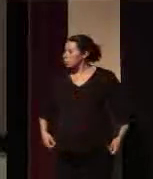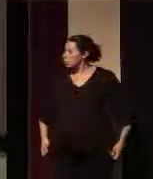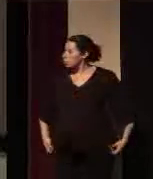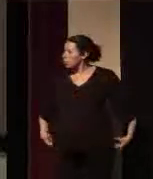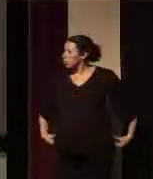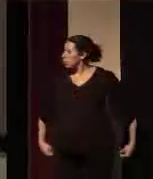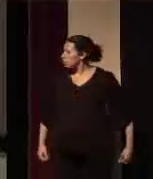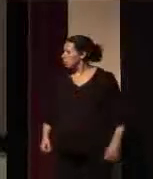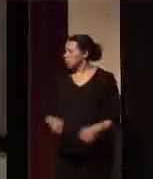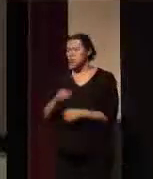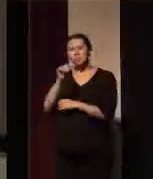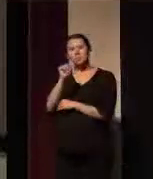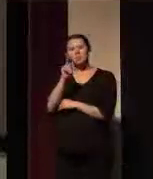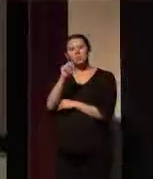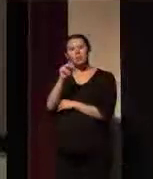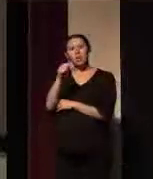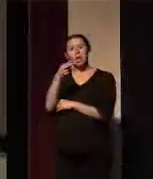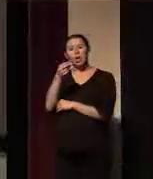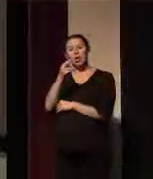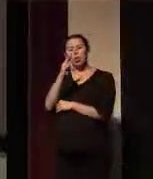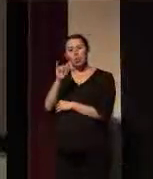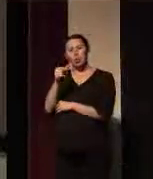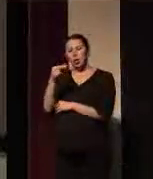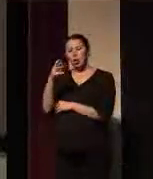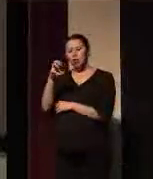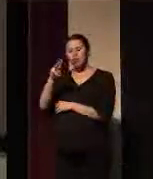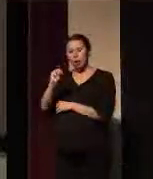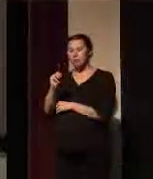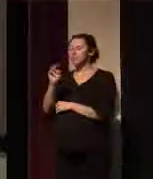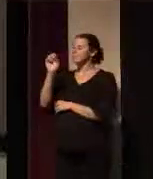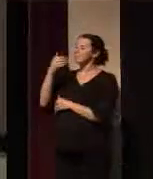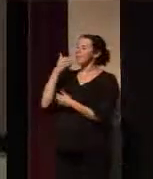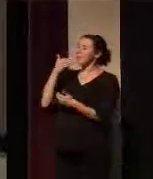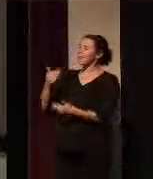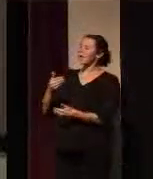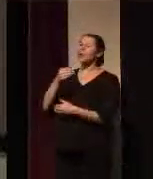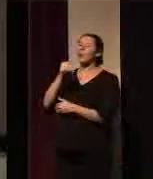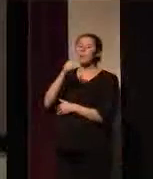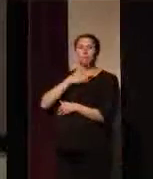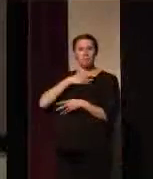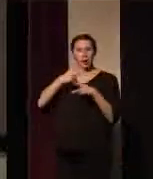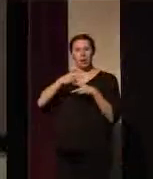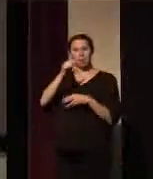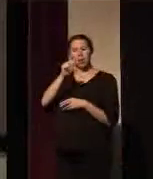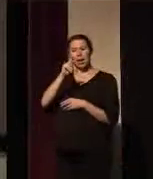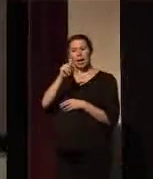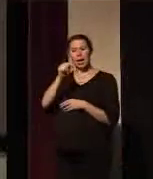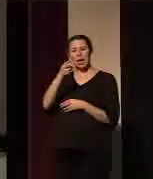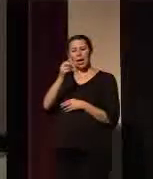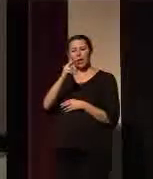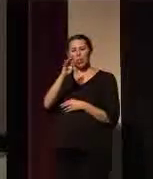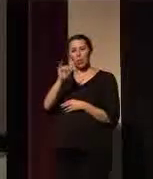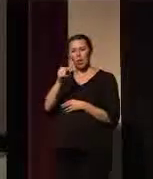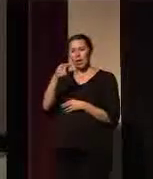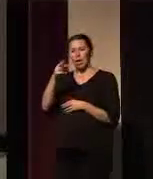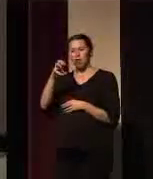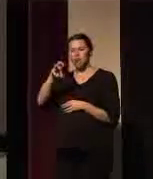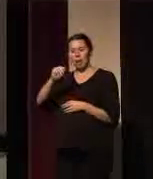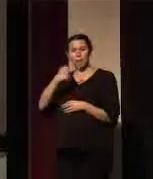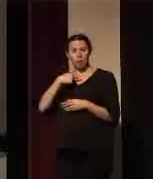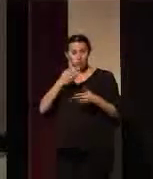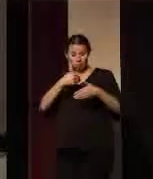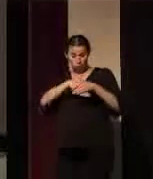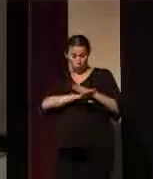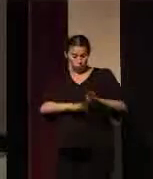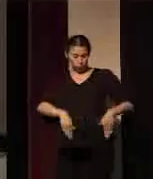Anthony Gray, I'm so glad you're here. Go ahead. Thank you. My name is Anthony Gray. Good evening, everyone. I'm born and raised in St. Louis,